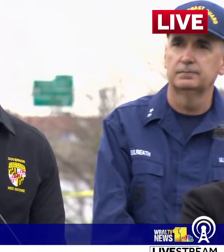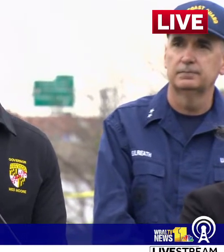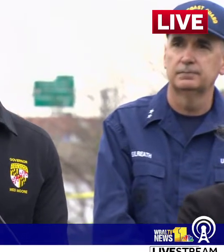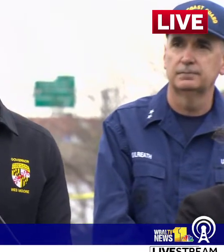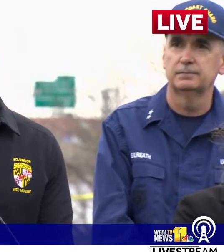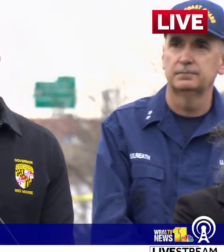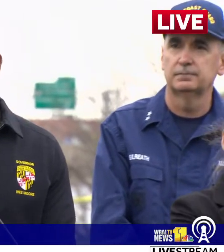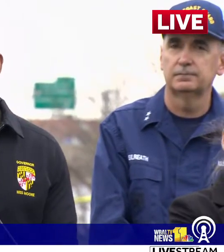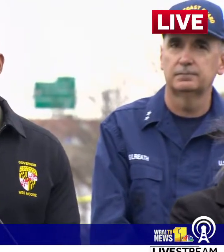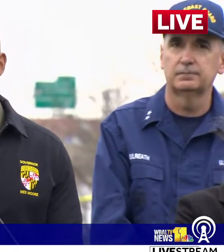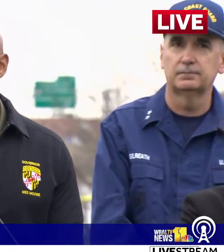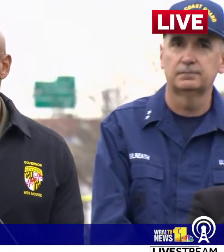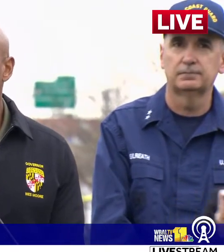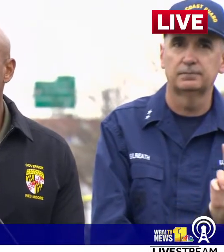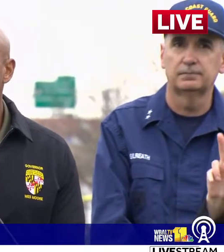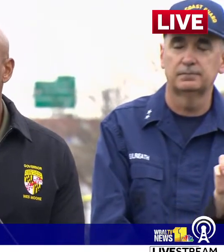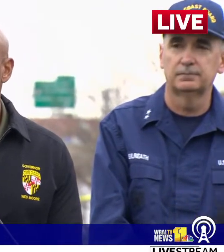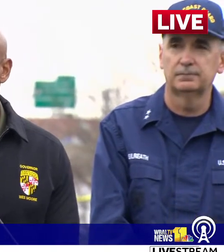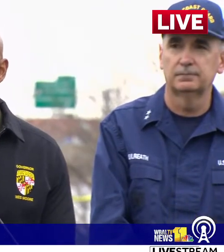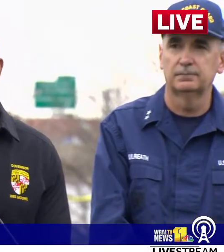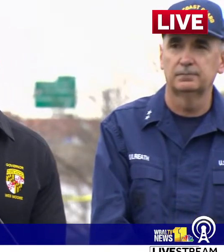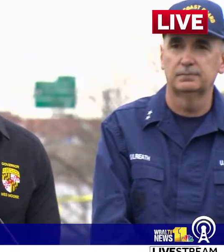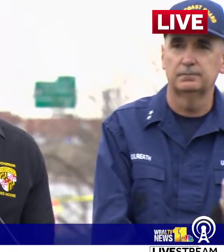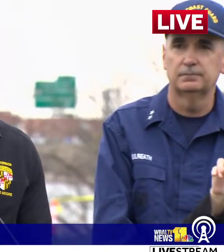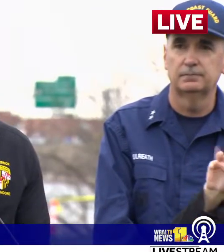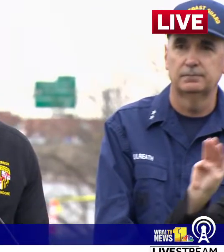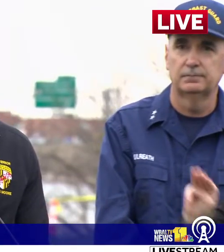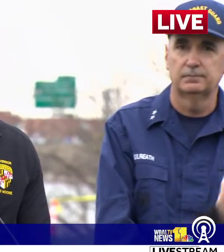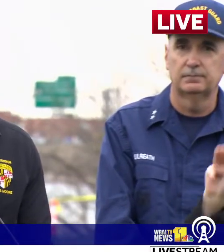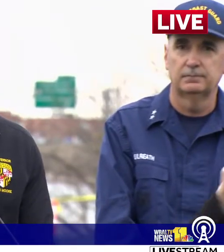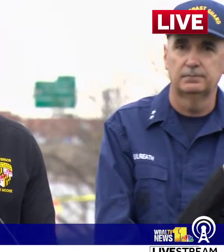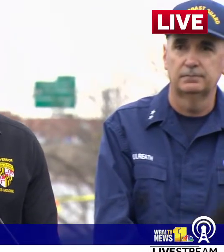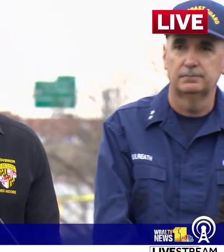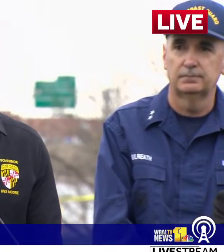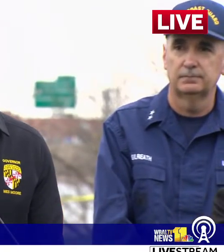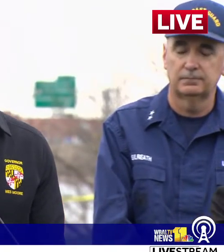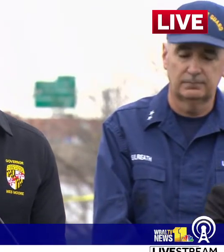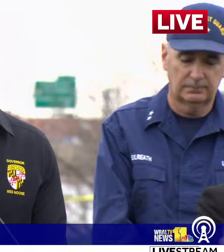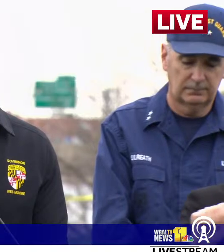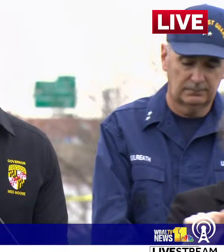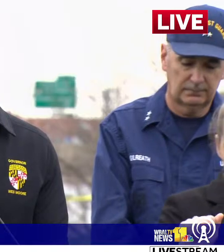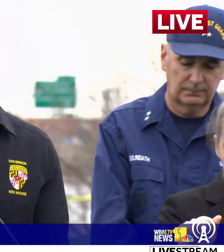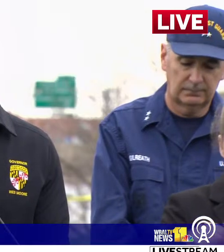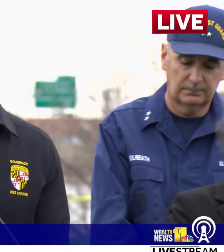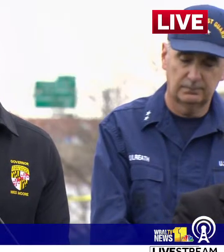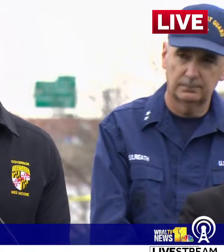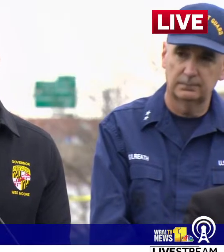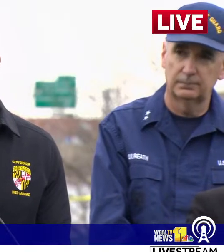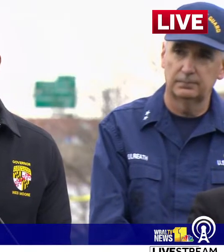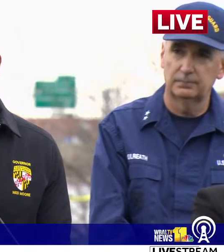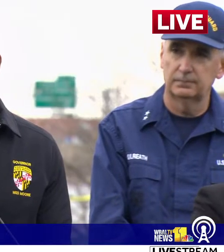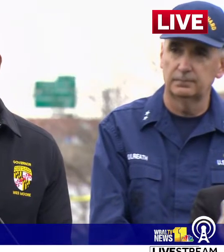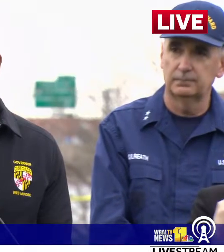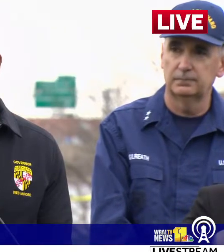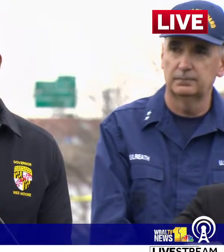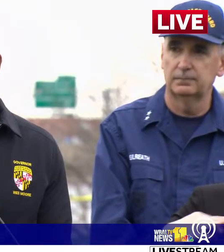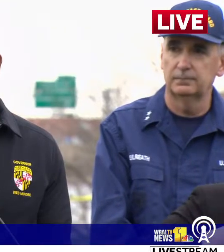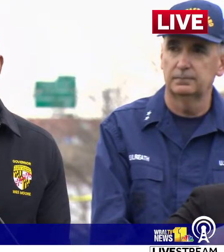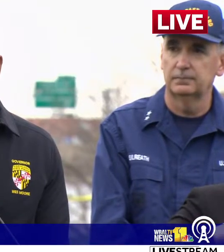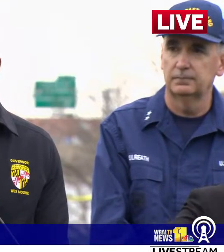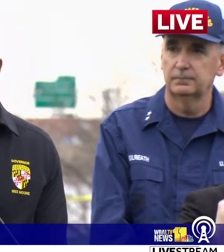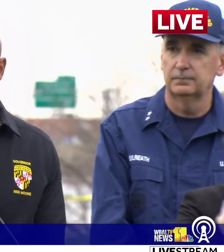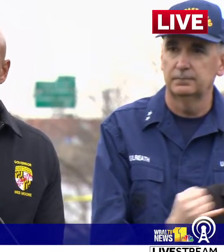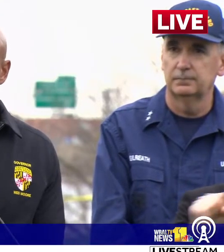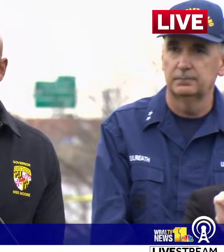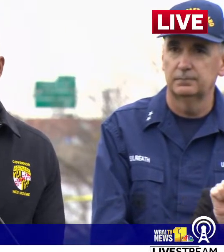for loans up to $2 million for our small businesses. And you know, again, they can start the application process now as